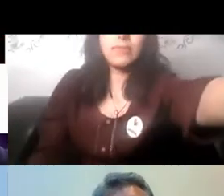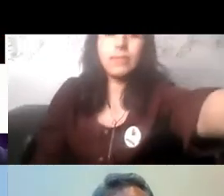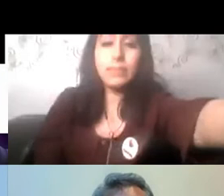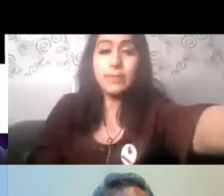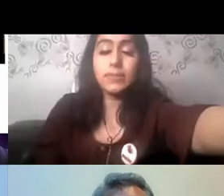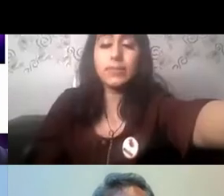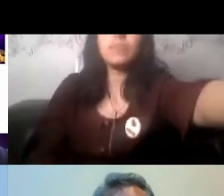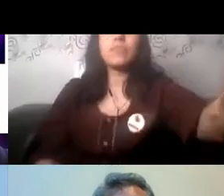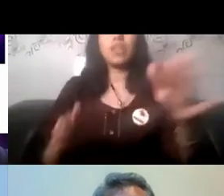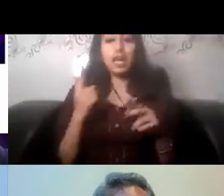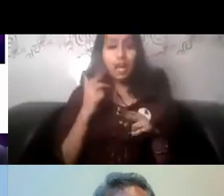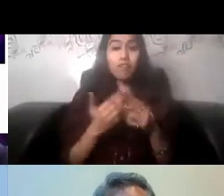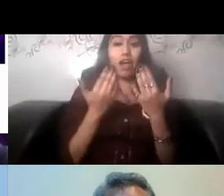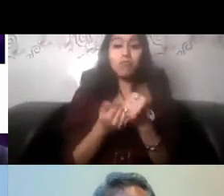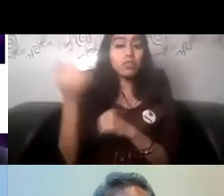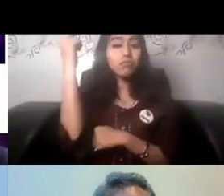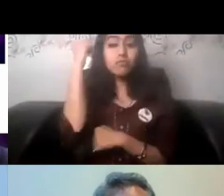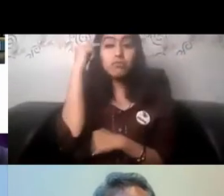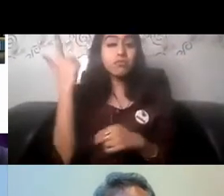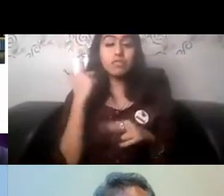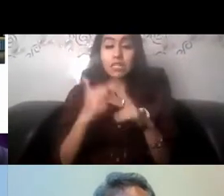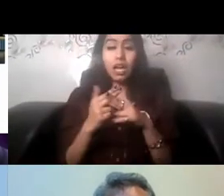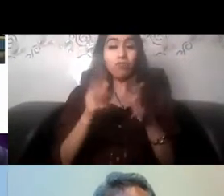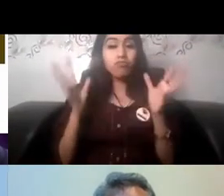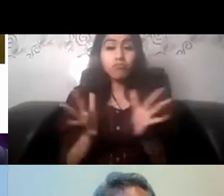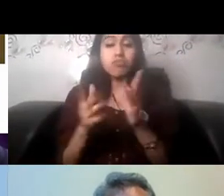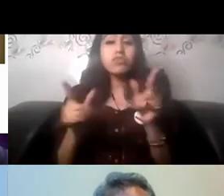we could do more to promote inclusion